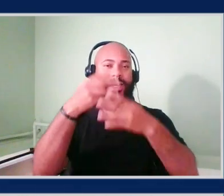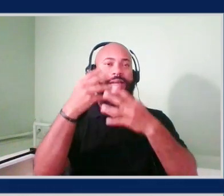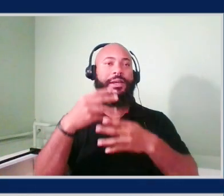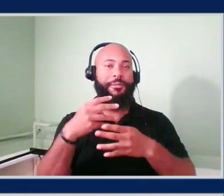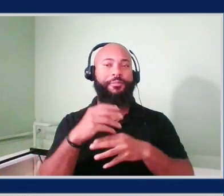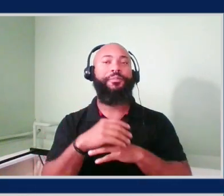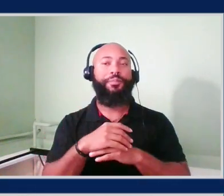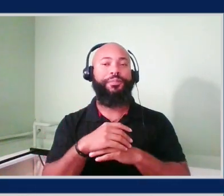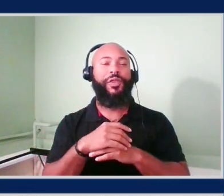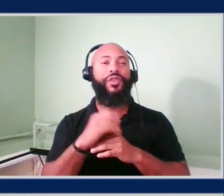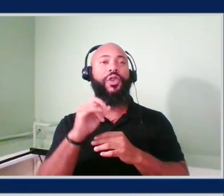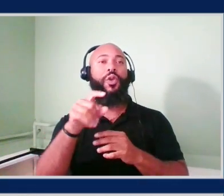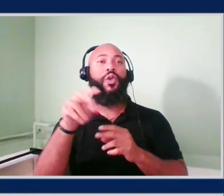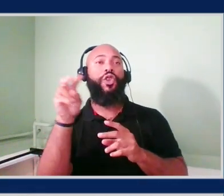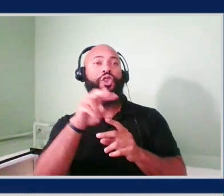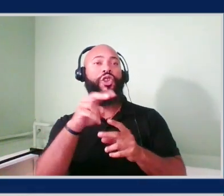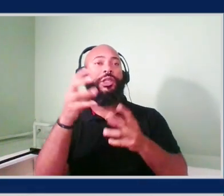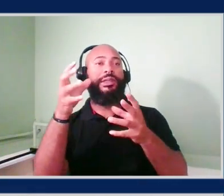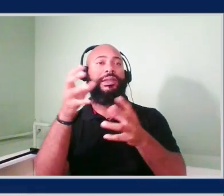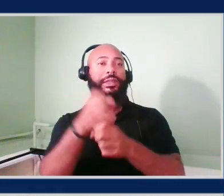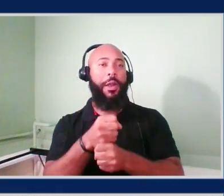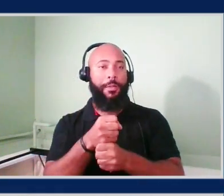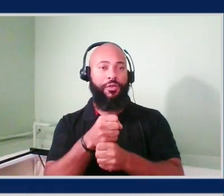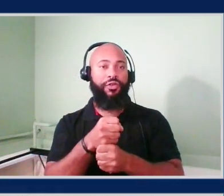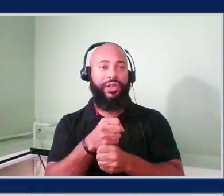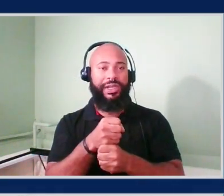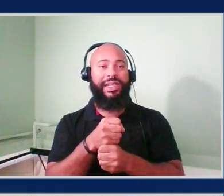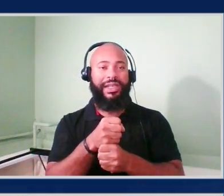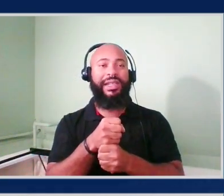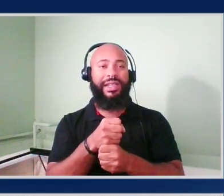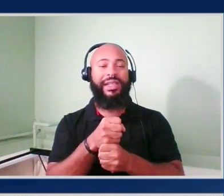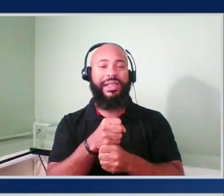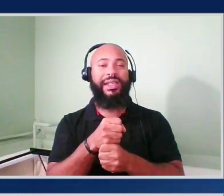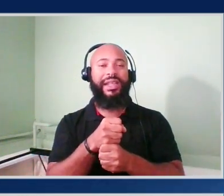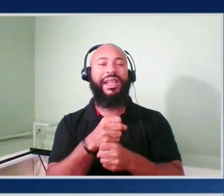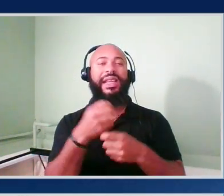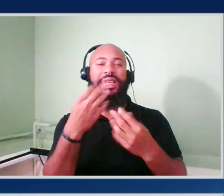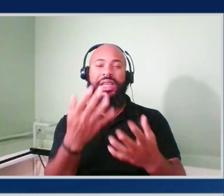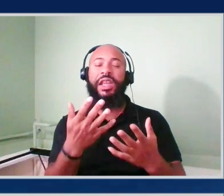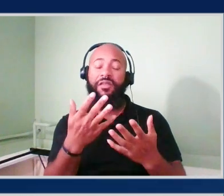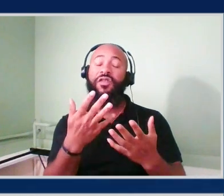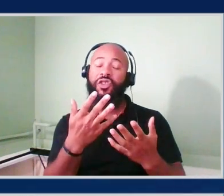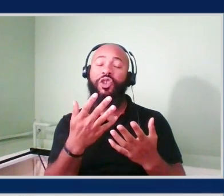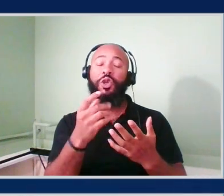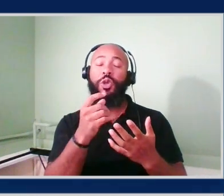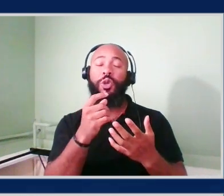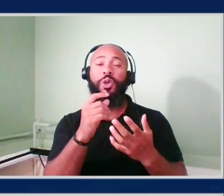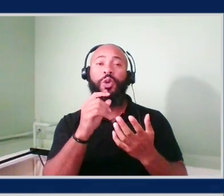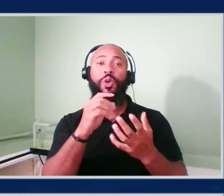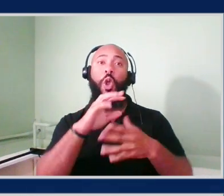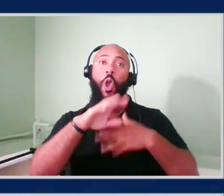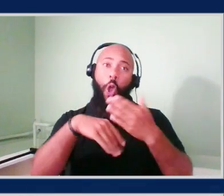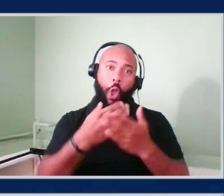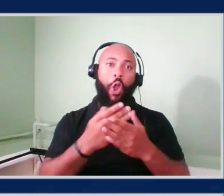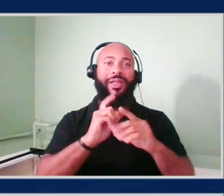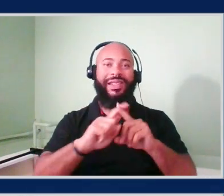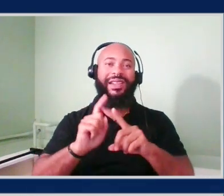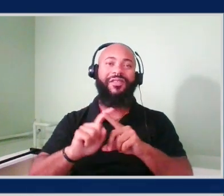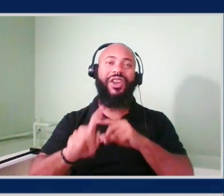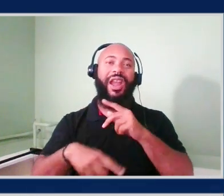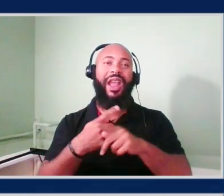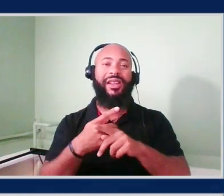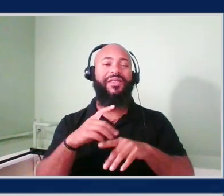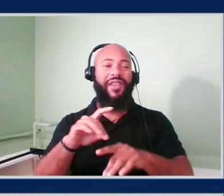you go into summary, it gives you quite a bit. It gives you all of the different types of findings, and you can really see what they